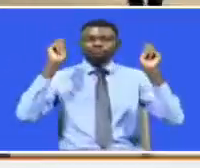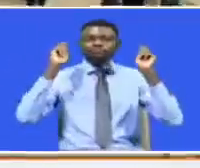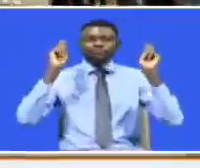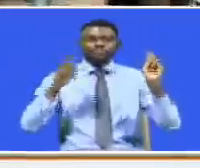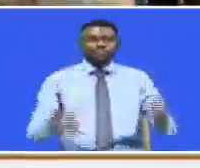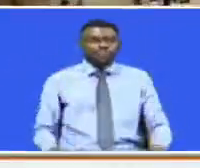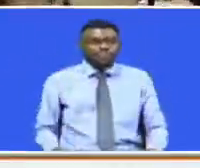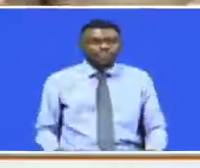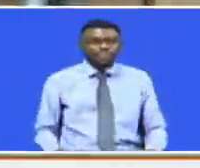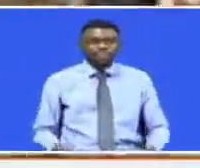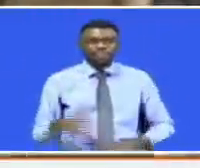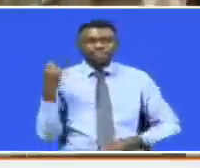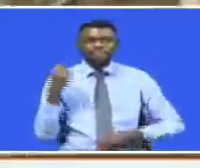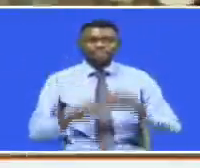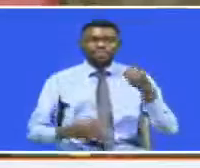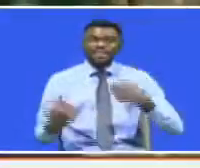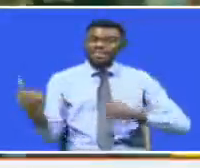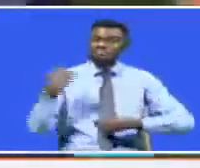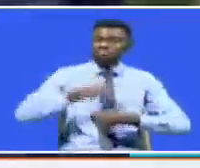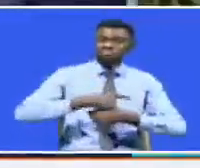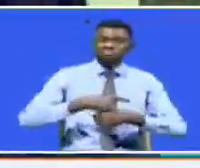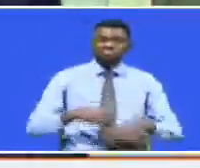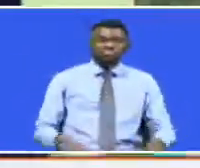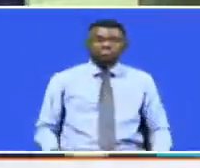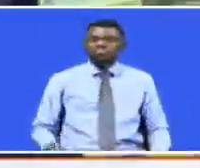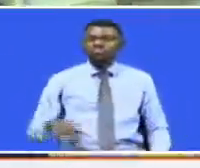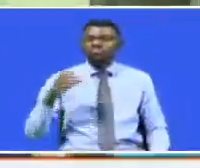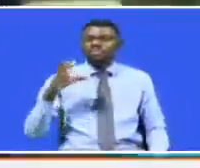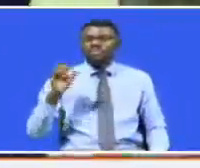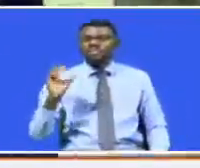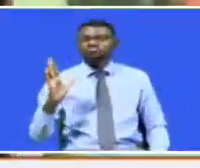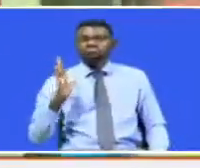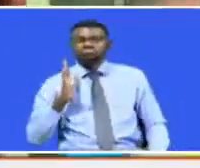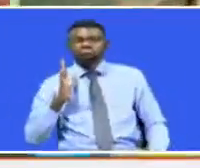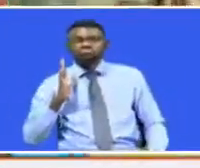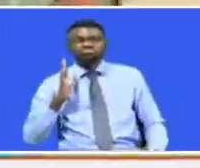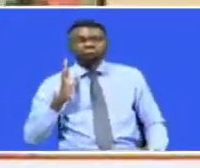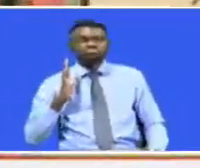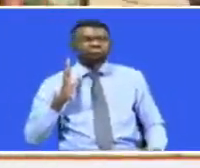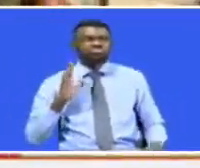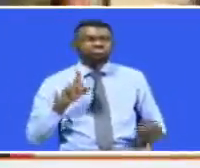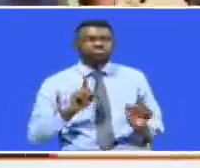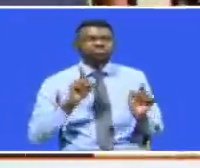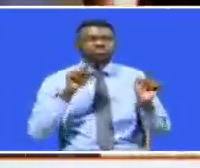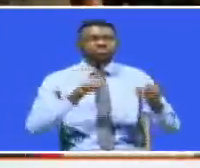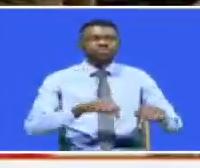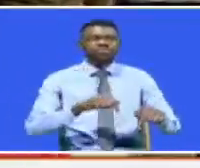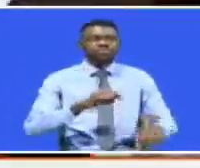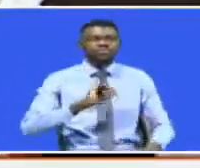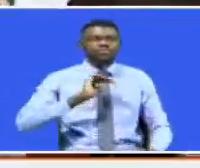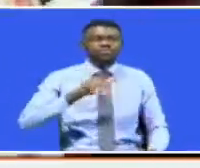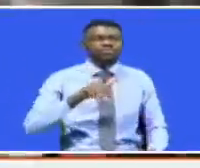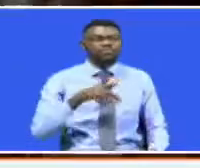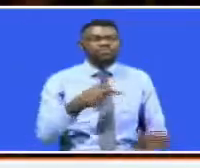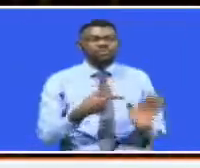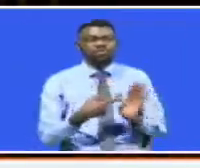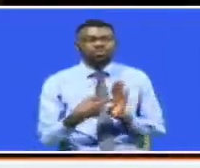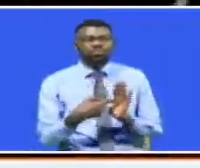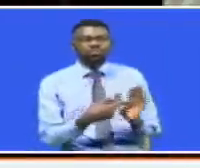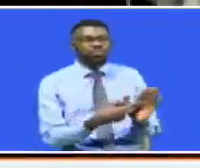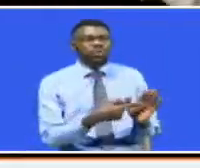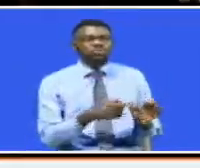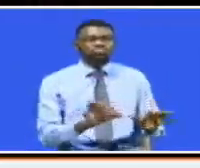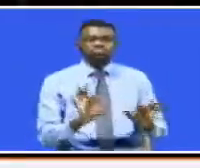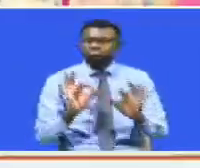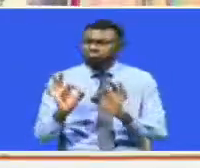day of the anti-government protest, Interior CS Kithure Kindiki toured city streets in a bid to show that all was well and